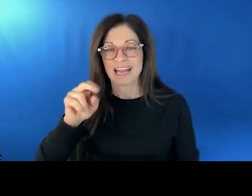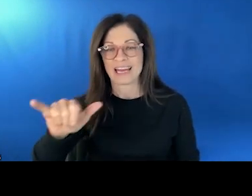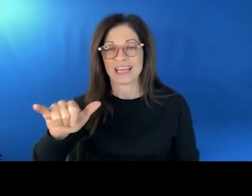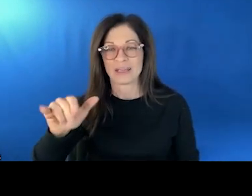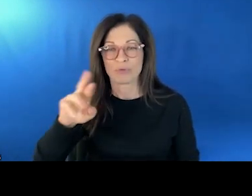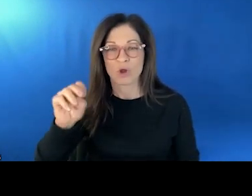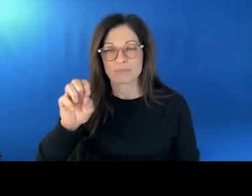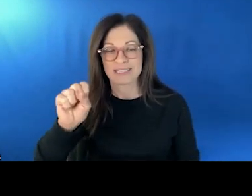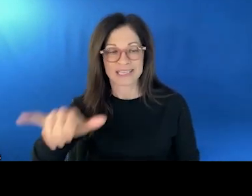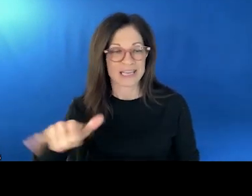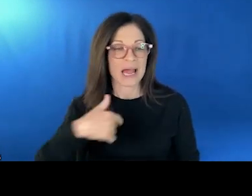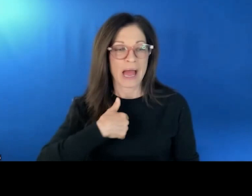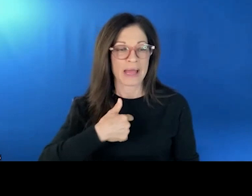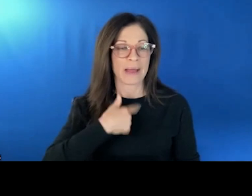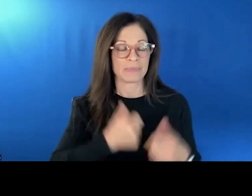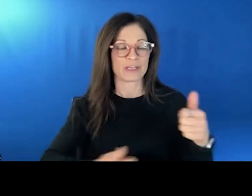at Fountain House.